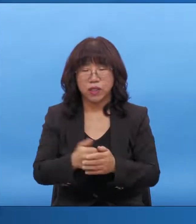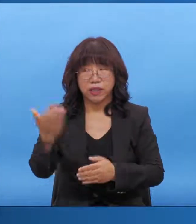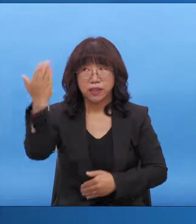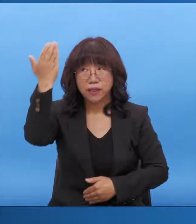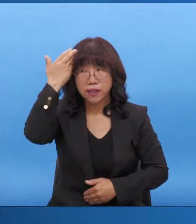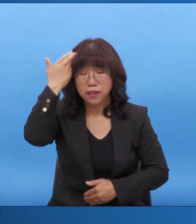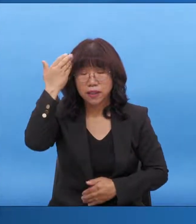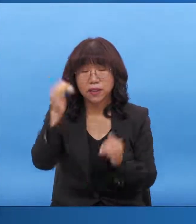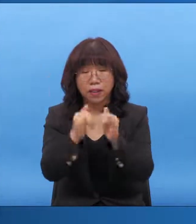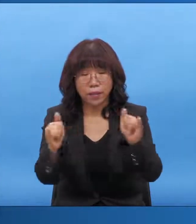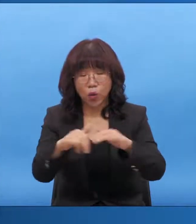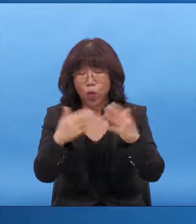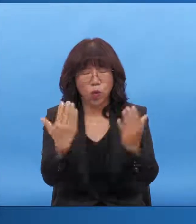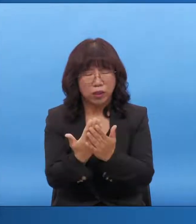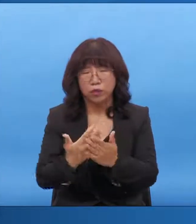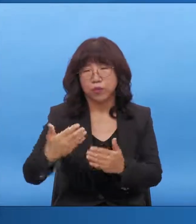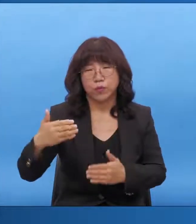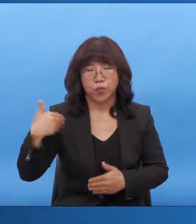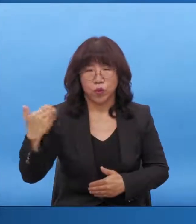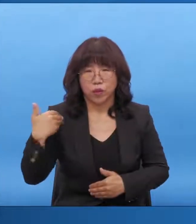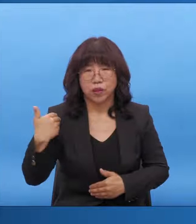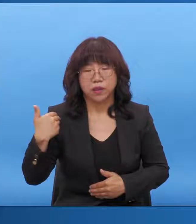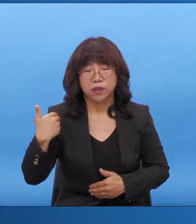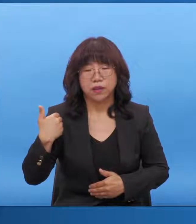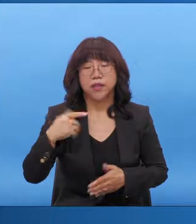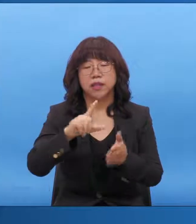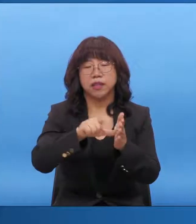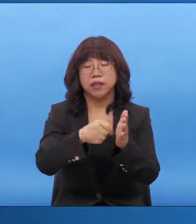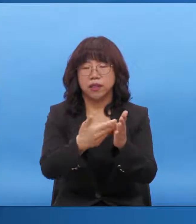illnesses will come, diseases will come that even politicians don't know.